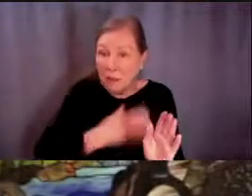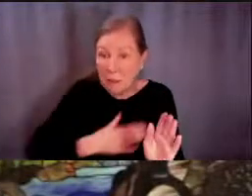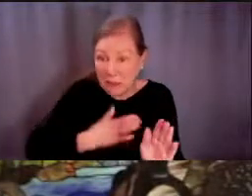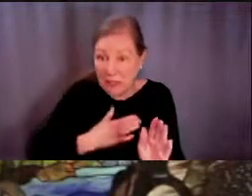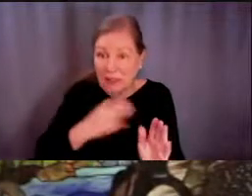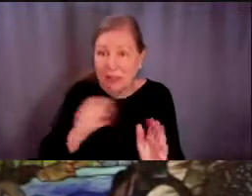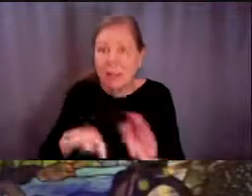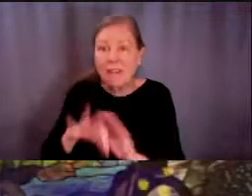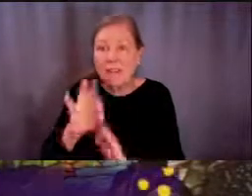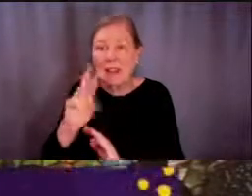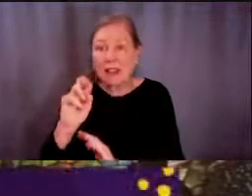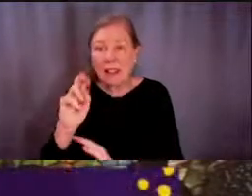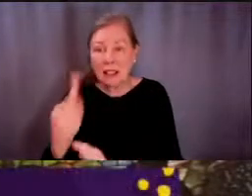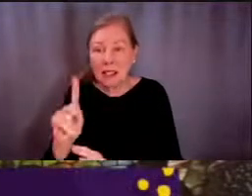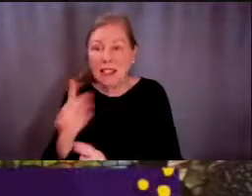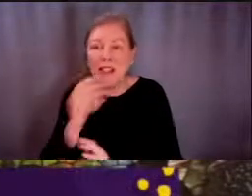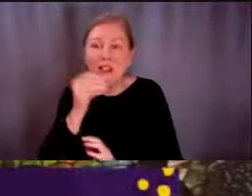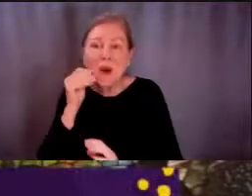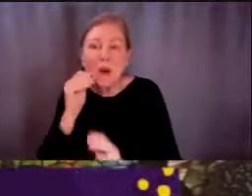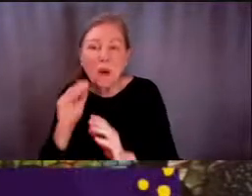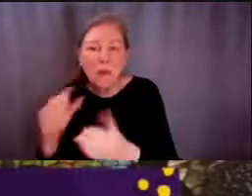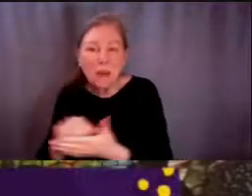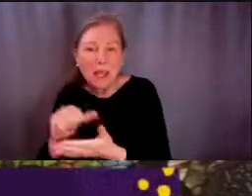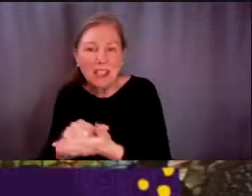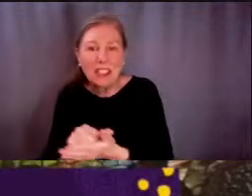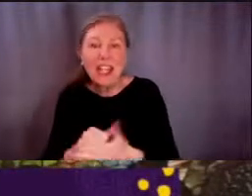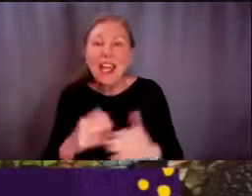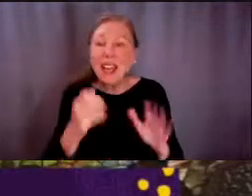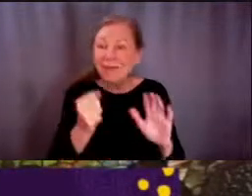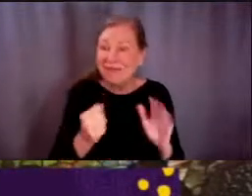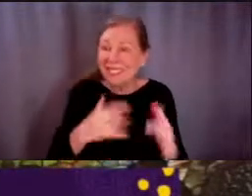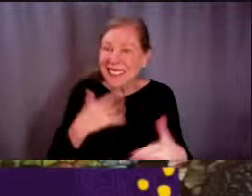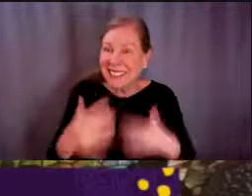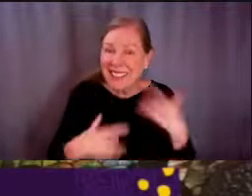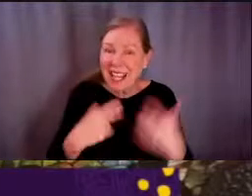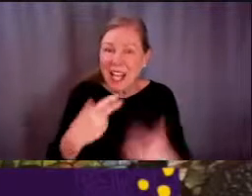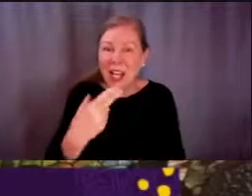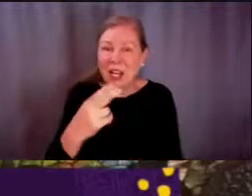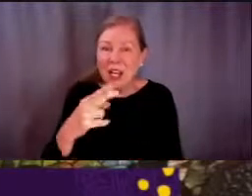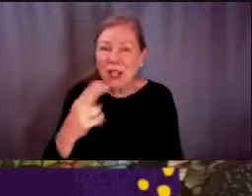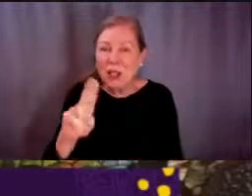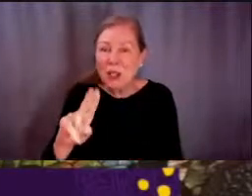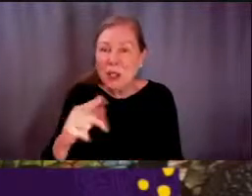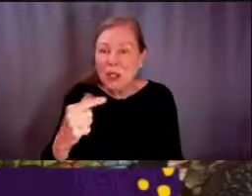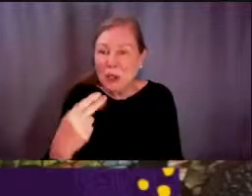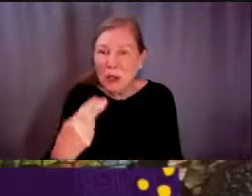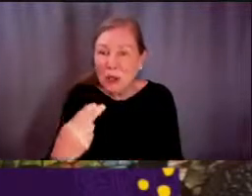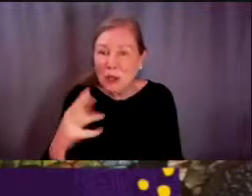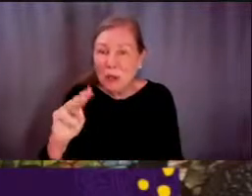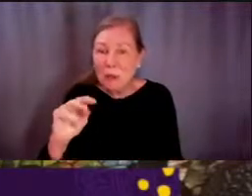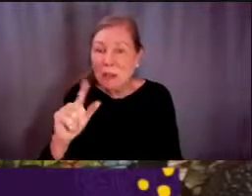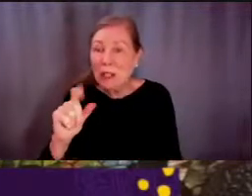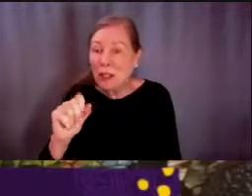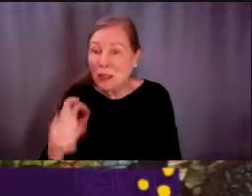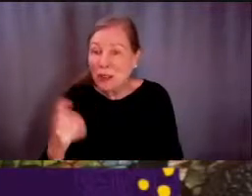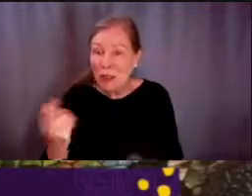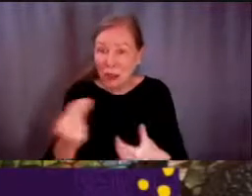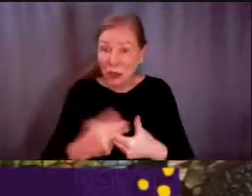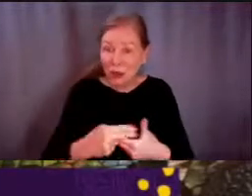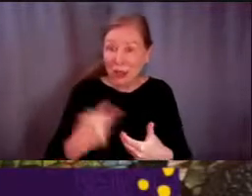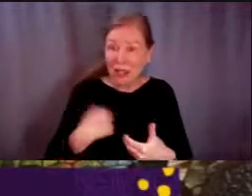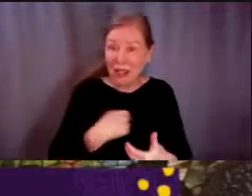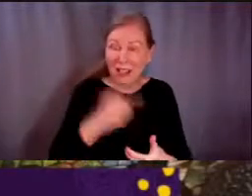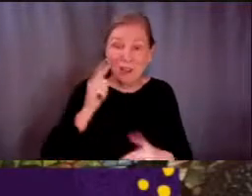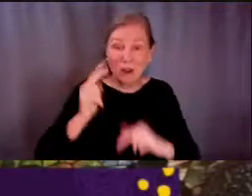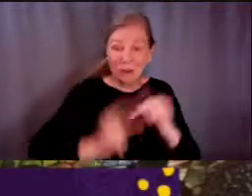And I'm so excited to share that Hugh Miller has joined our staff as our new facility supervisor. We're so excited to have him join our